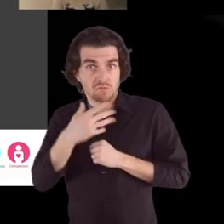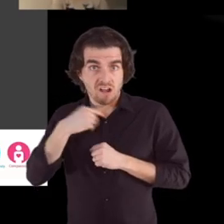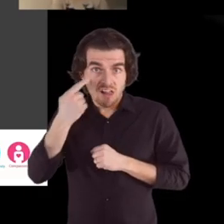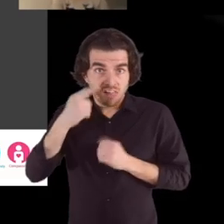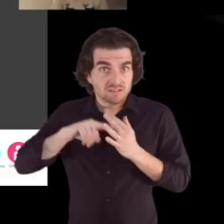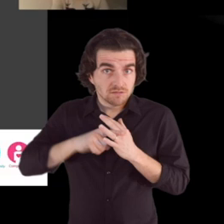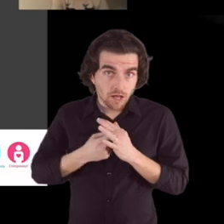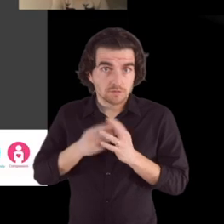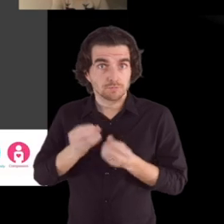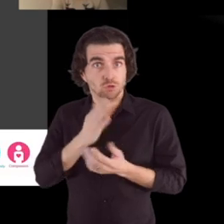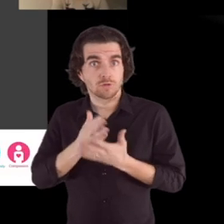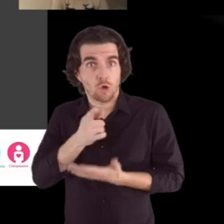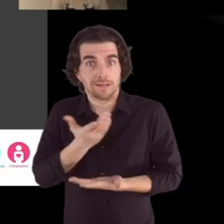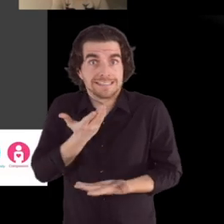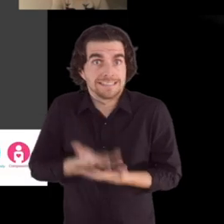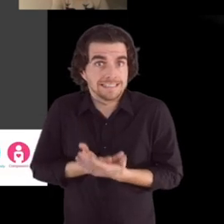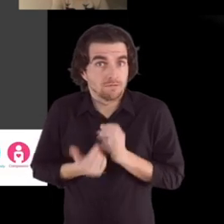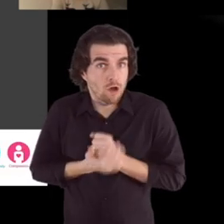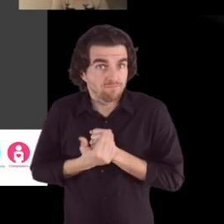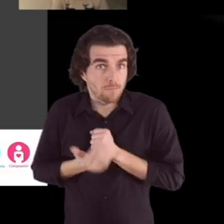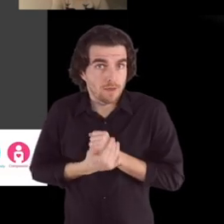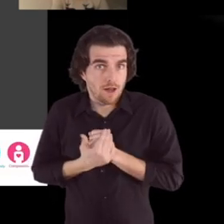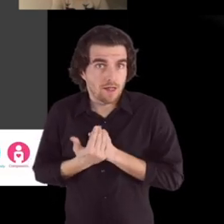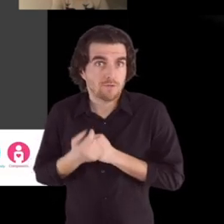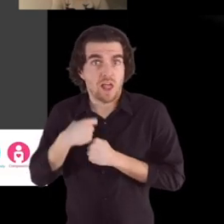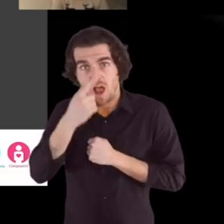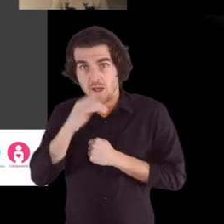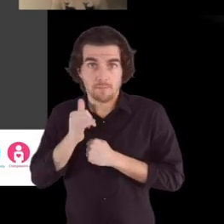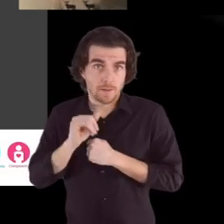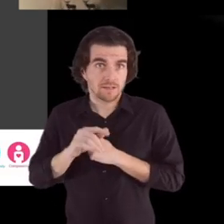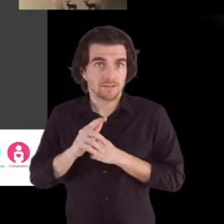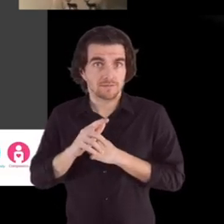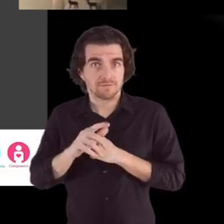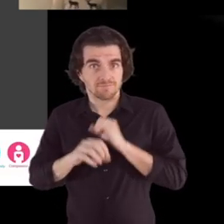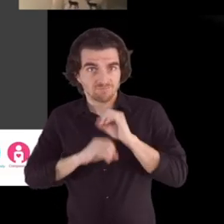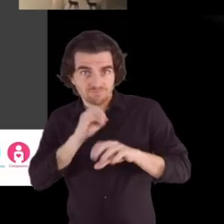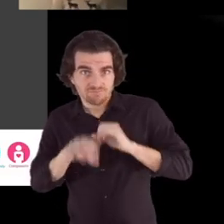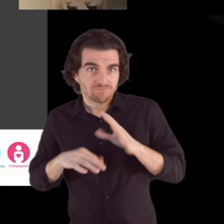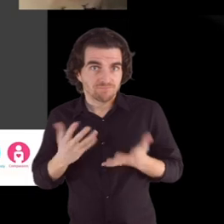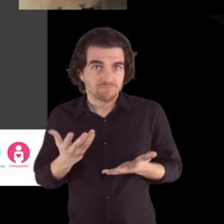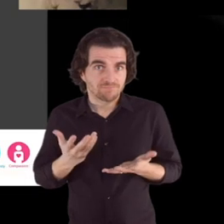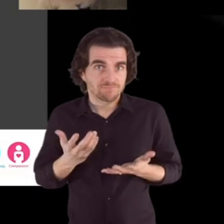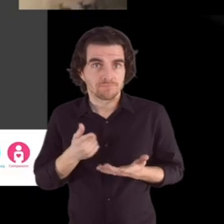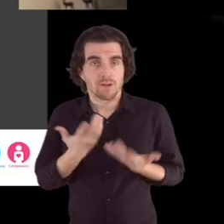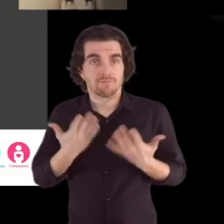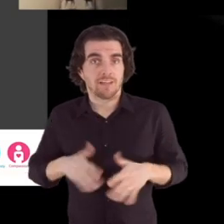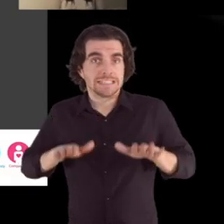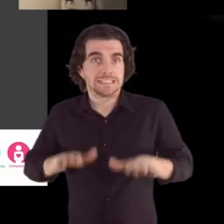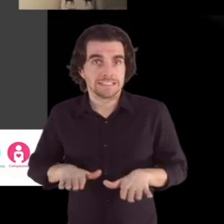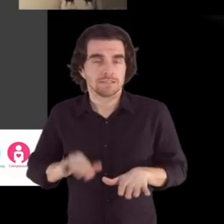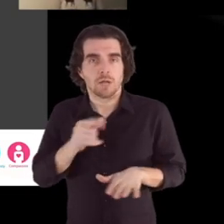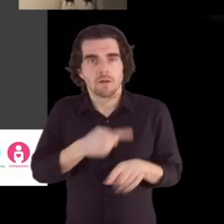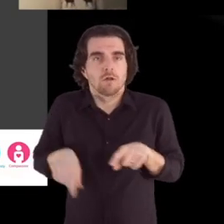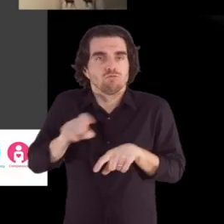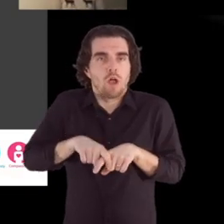if you feel comfortable to, you know, maybe you want to start by making sure you're sitting comfy in your chair. So like we're doing to start, maybe grounding yourself, feeling your feet